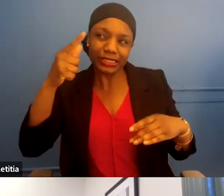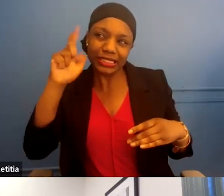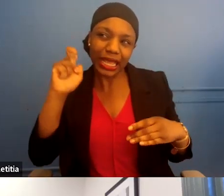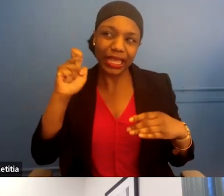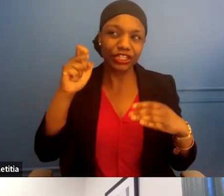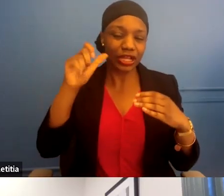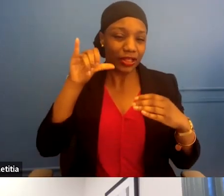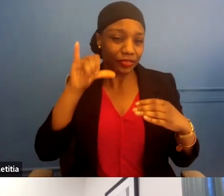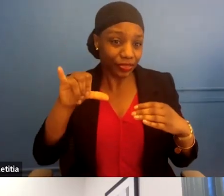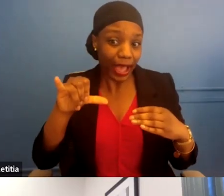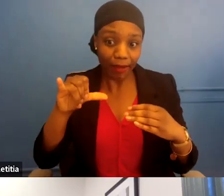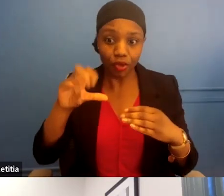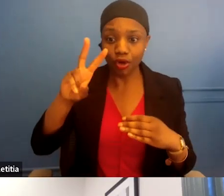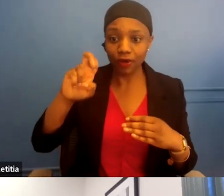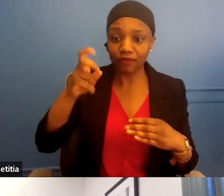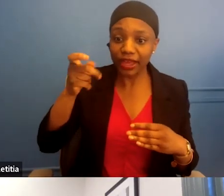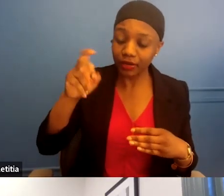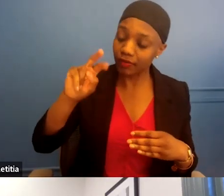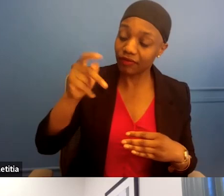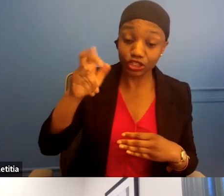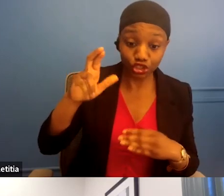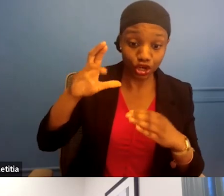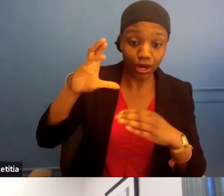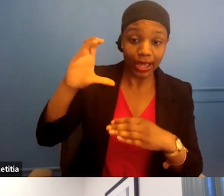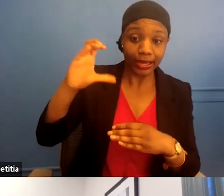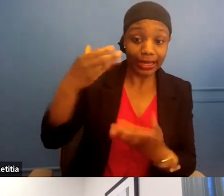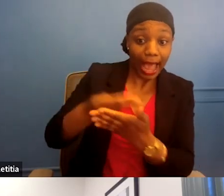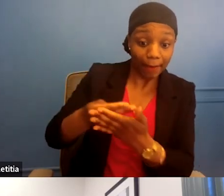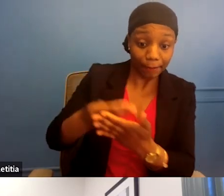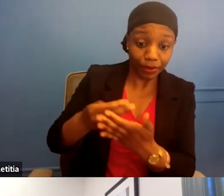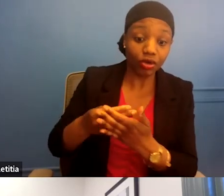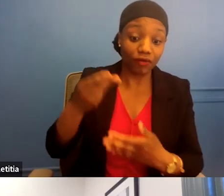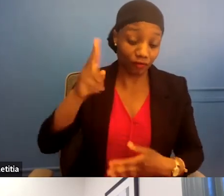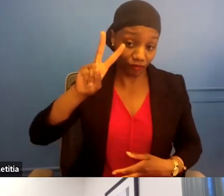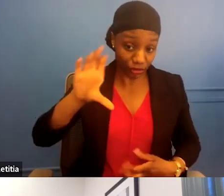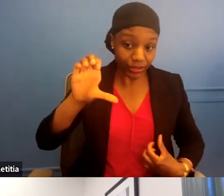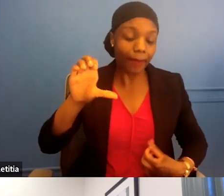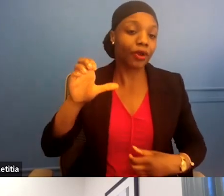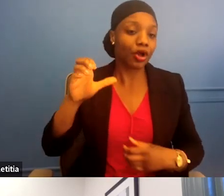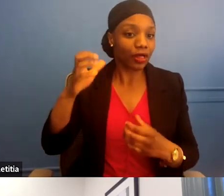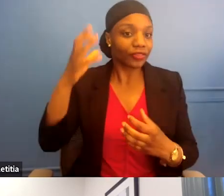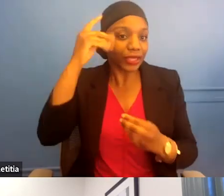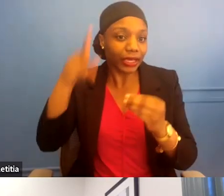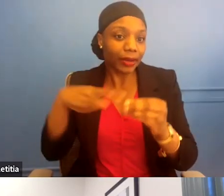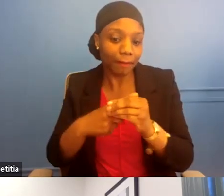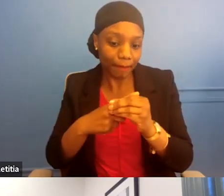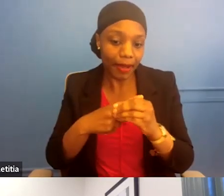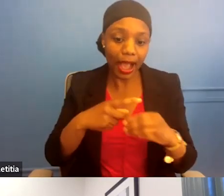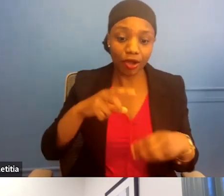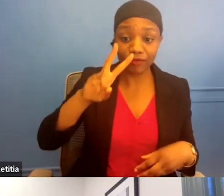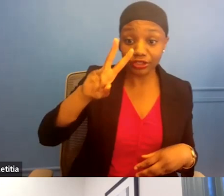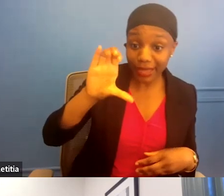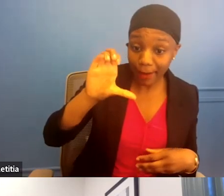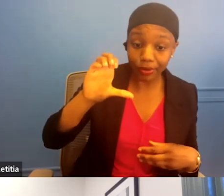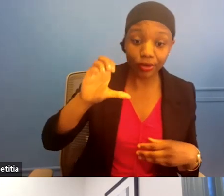angel, pre-seed, venture capital. So literally, even just in the private equity spectrum, talking about angel investing, venture